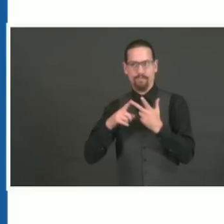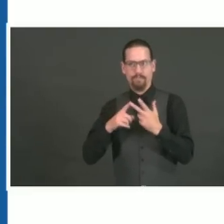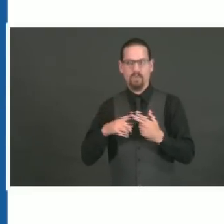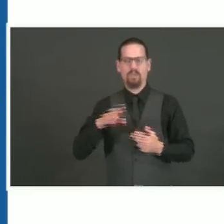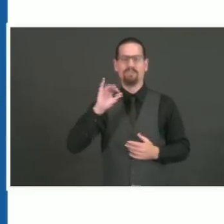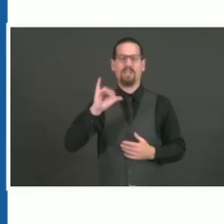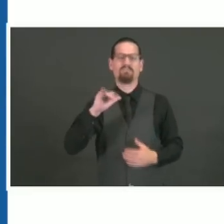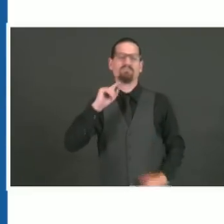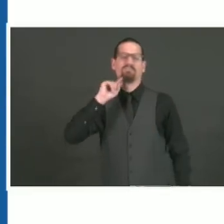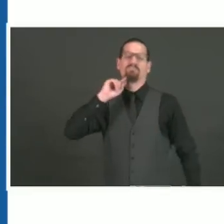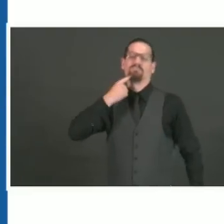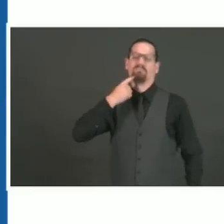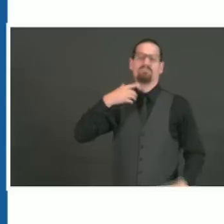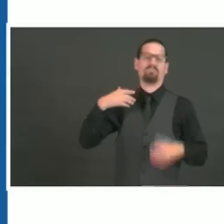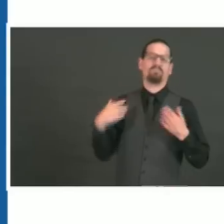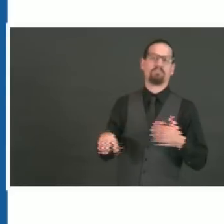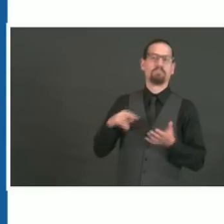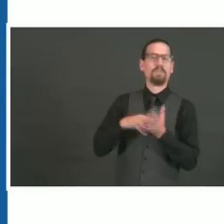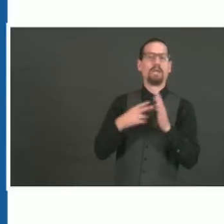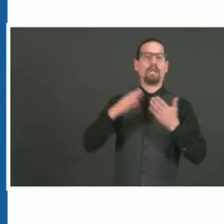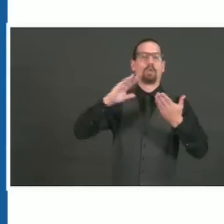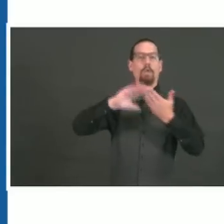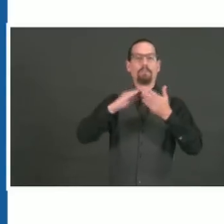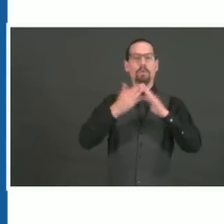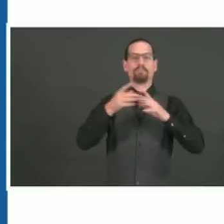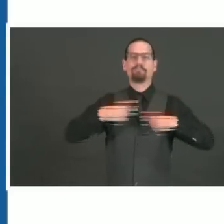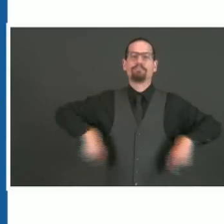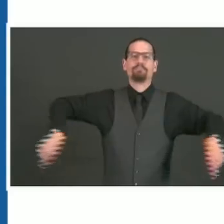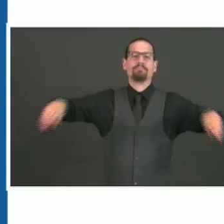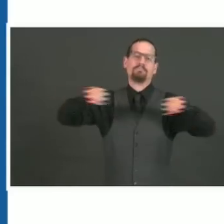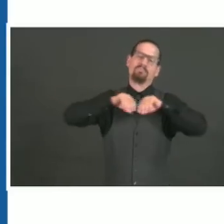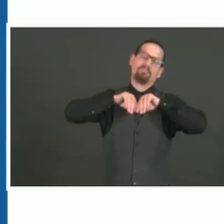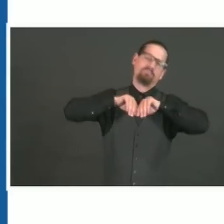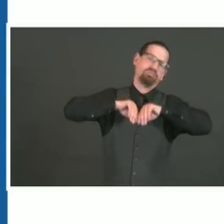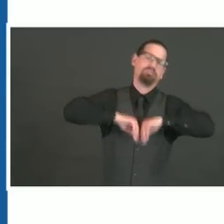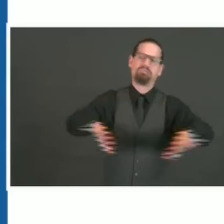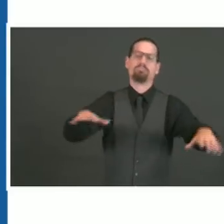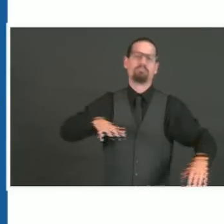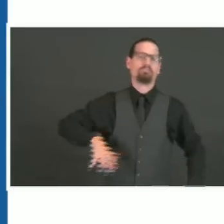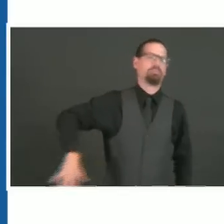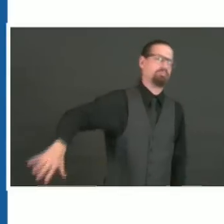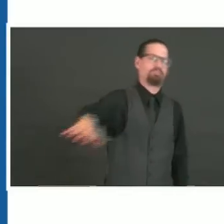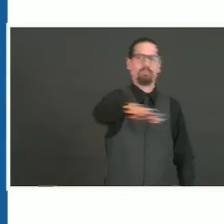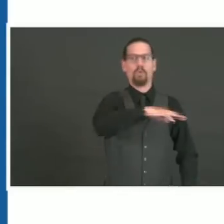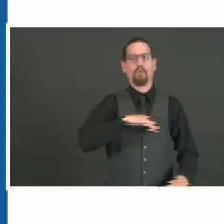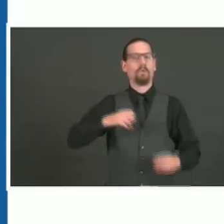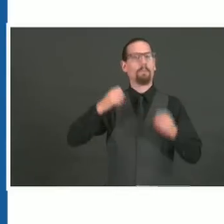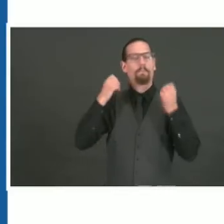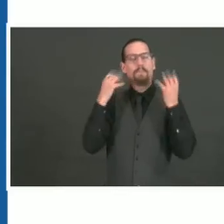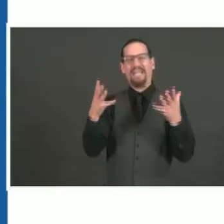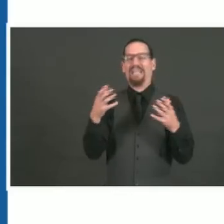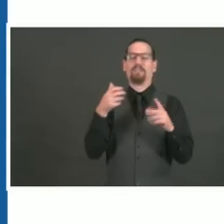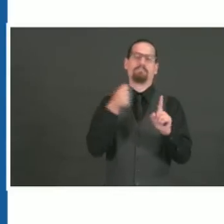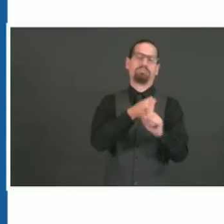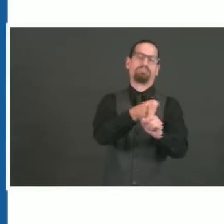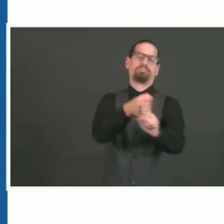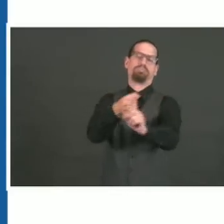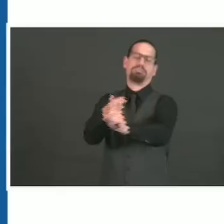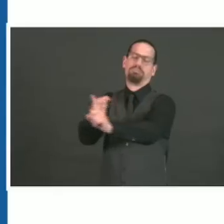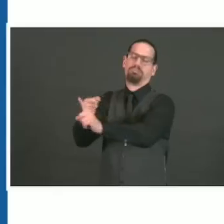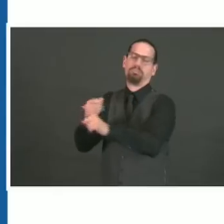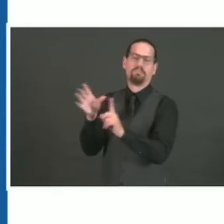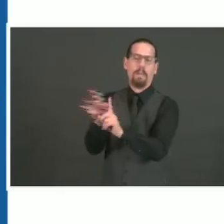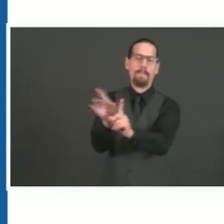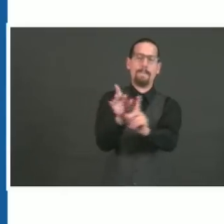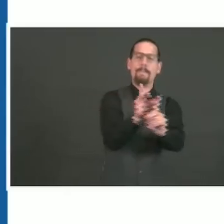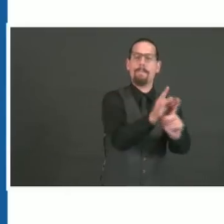community transmission that has impacted multiple people across multiple school